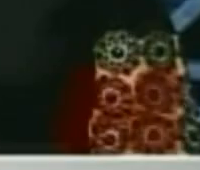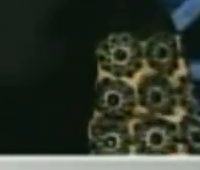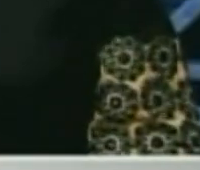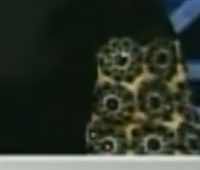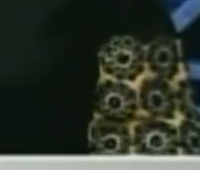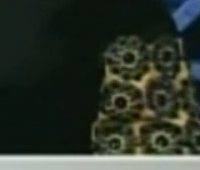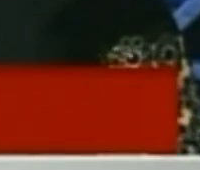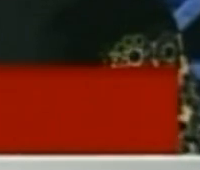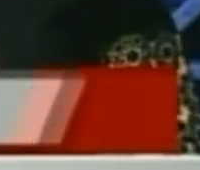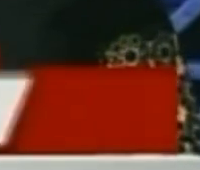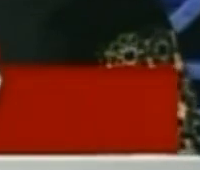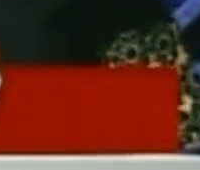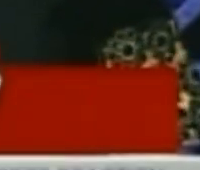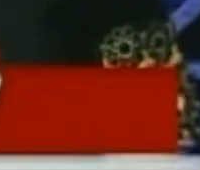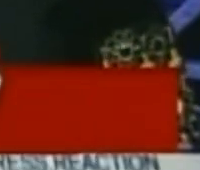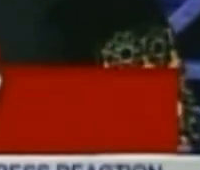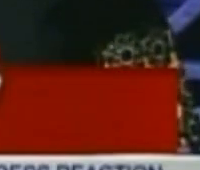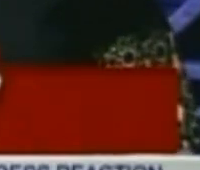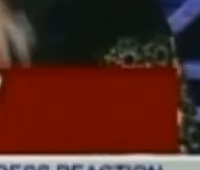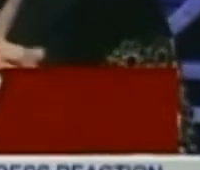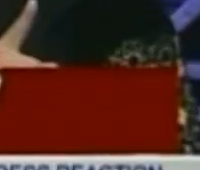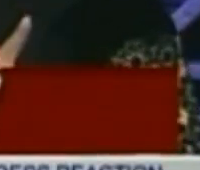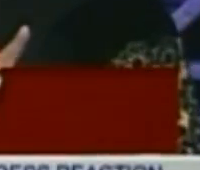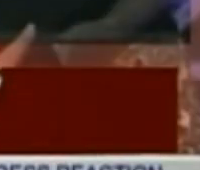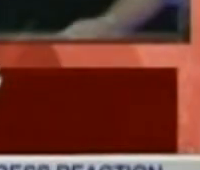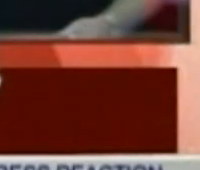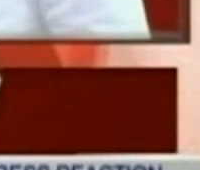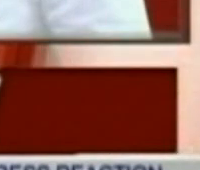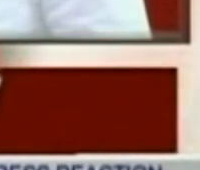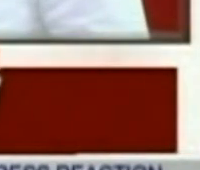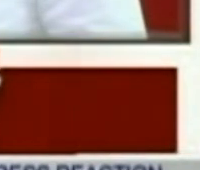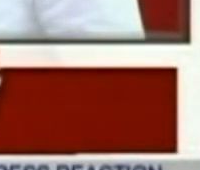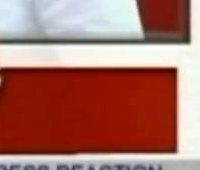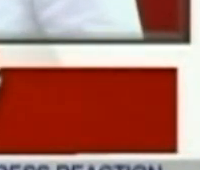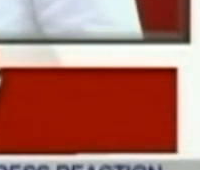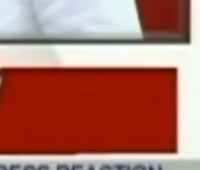for joining us in our Senate studio. And hopefully, we'll see you again, not at the next impeachment